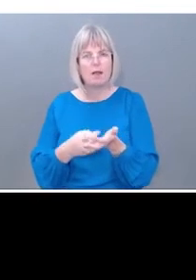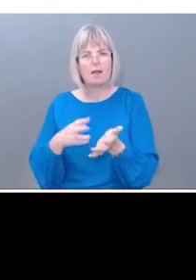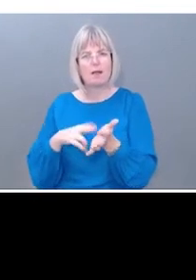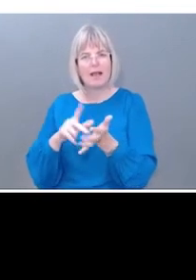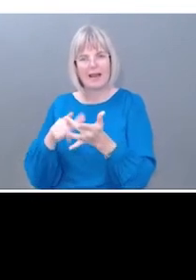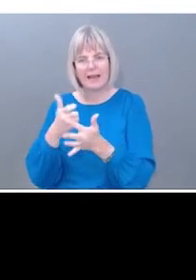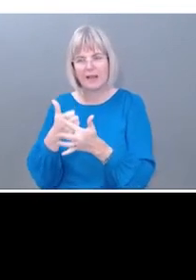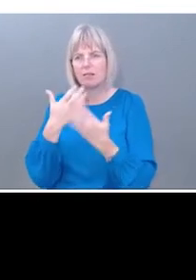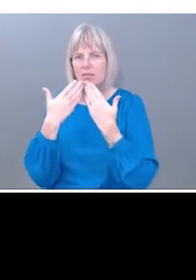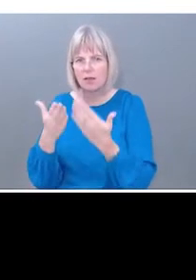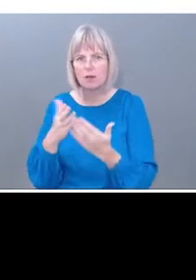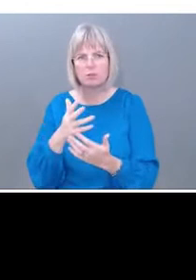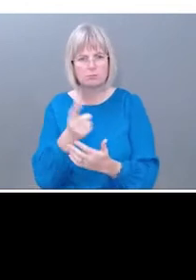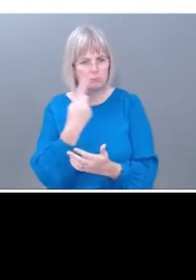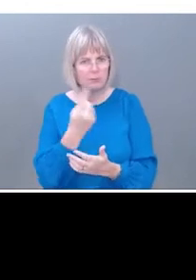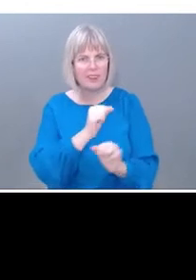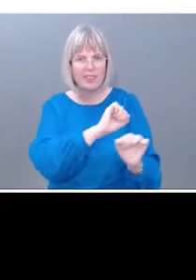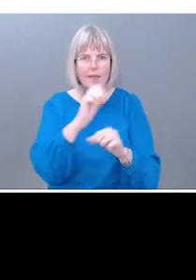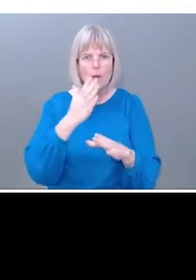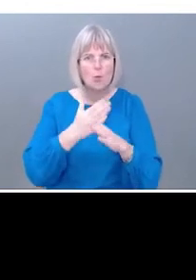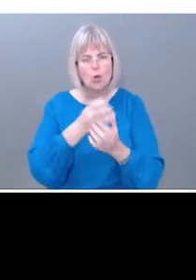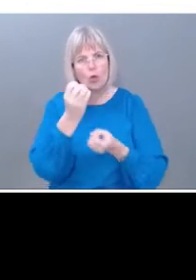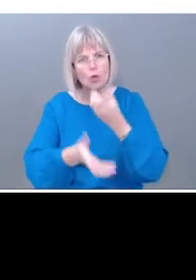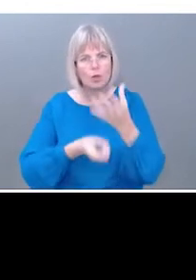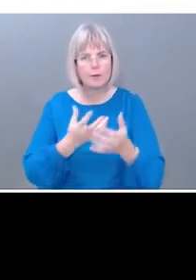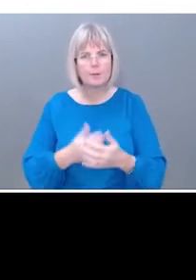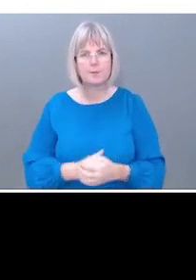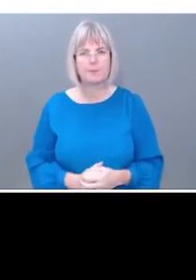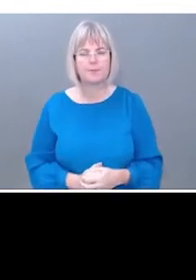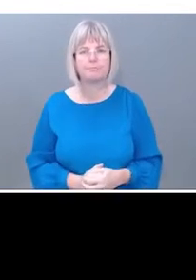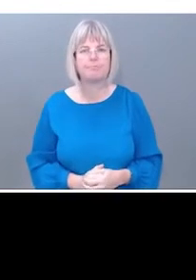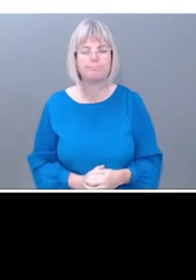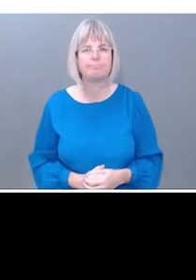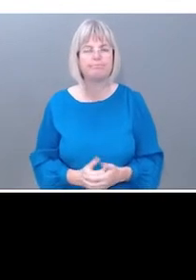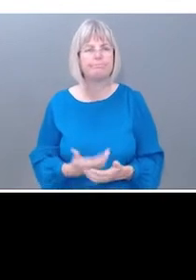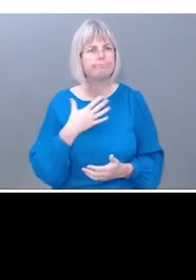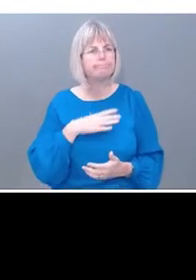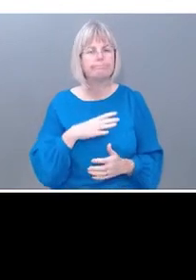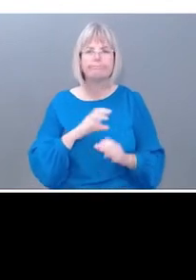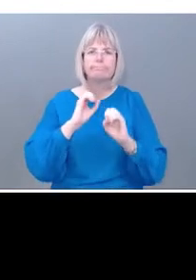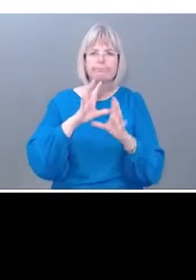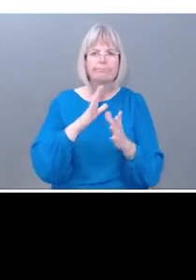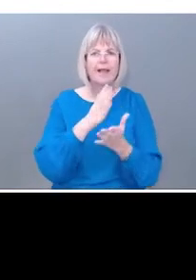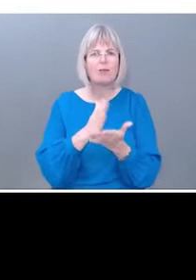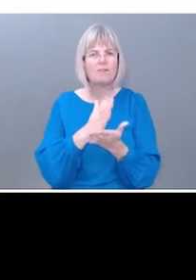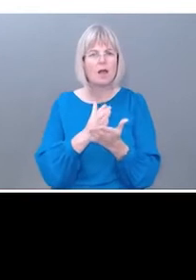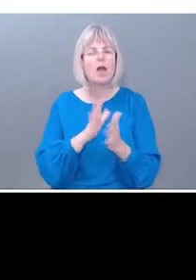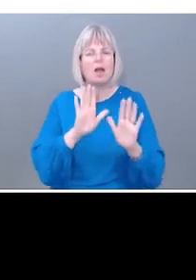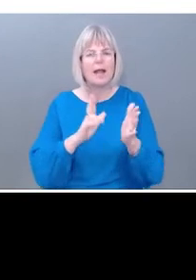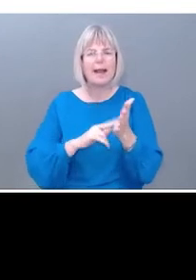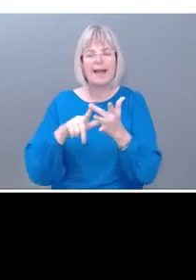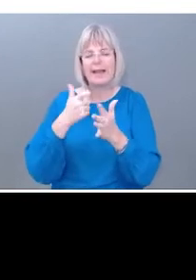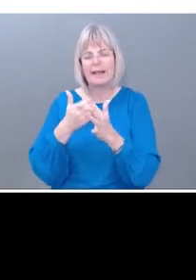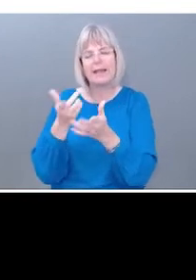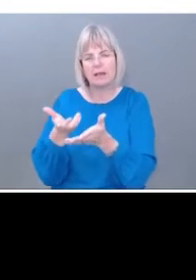want to re-clarify that even though this was, well, besides Nick, talking about the initiative in clinical psychology, we are sharing these